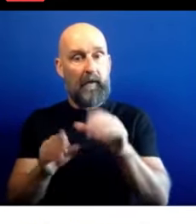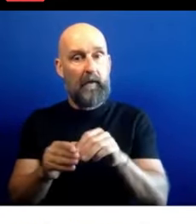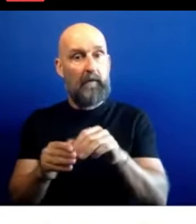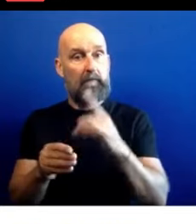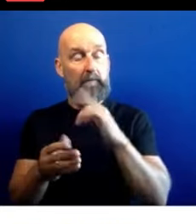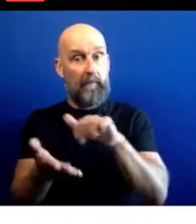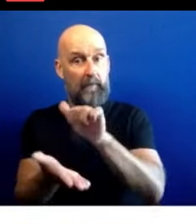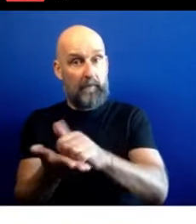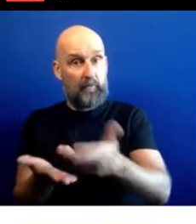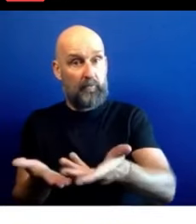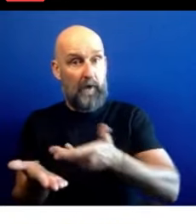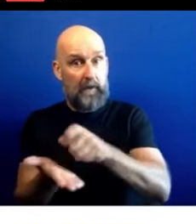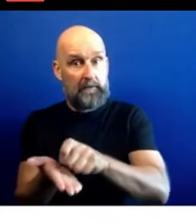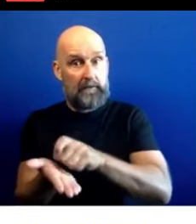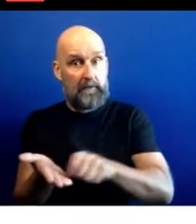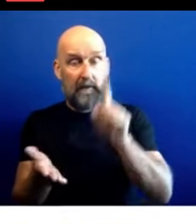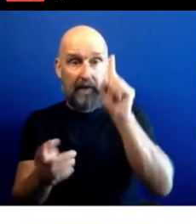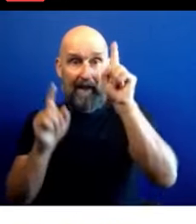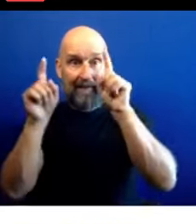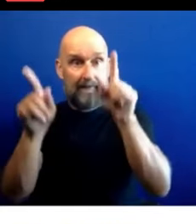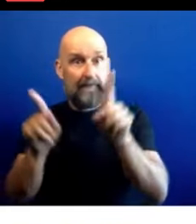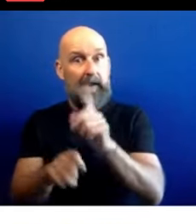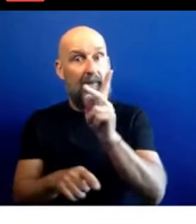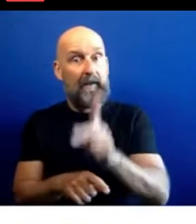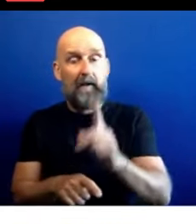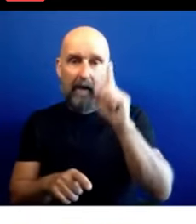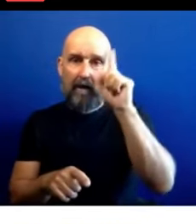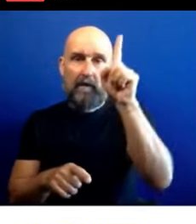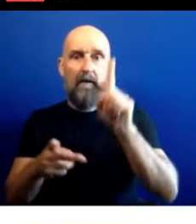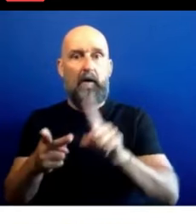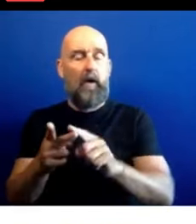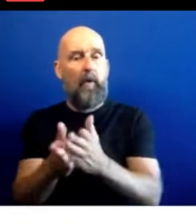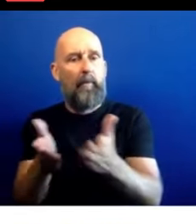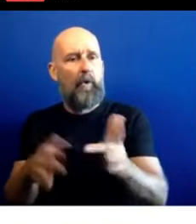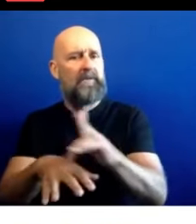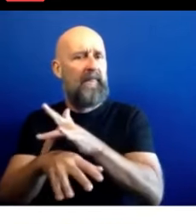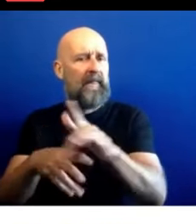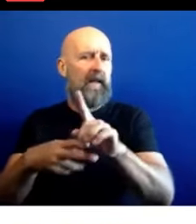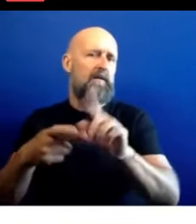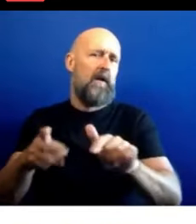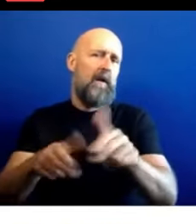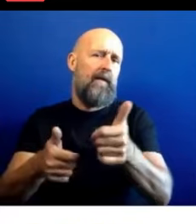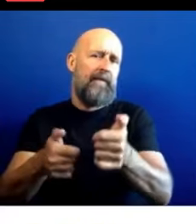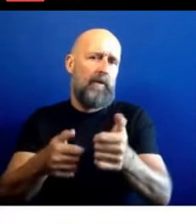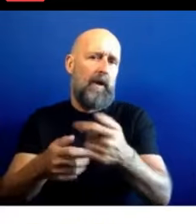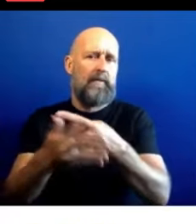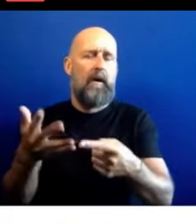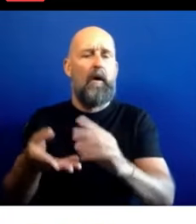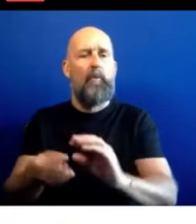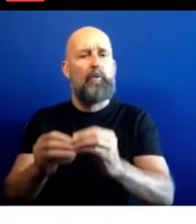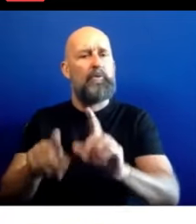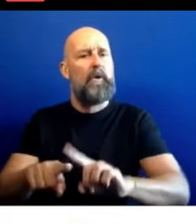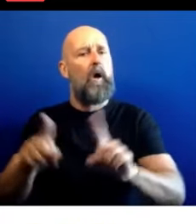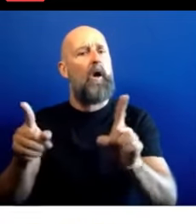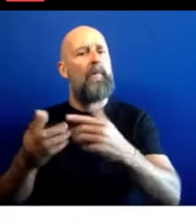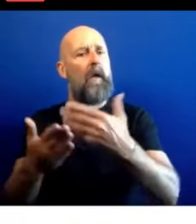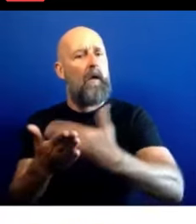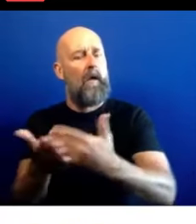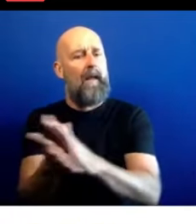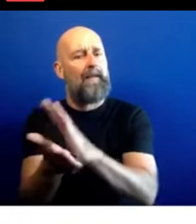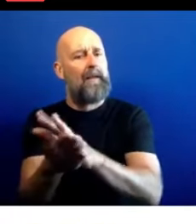so they can't use their ideas again to form, I don't know, to write books, theatre shows, video games, or produce other forms of entertainment.